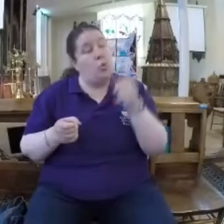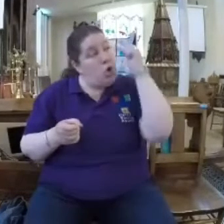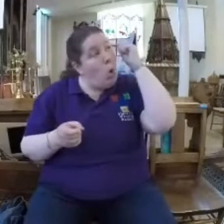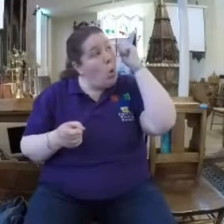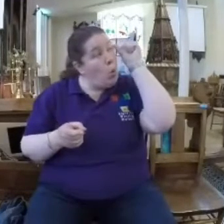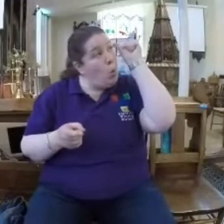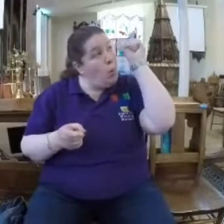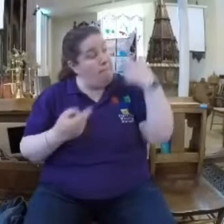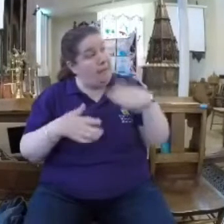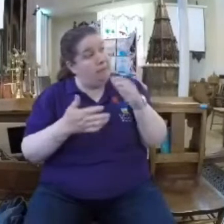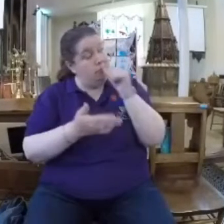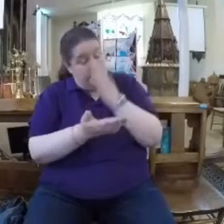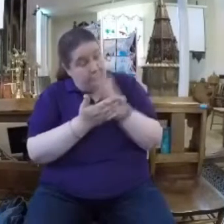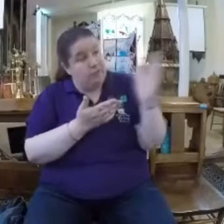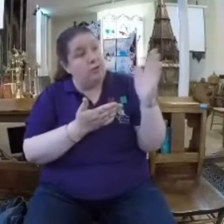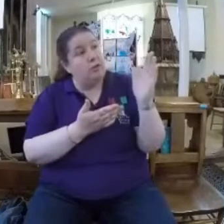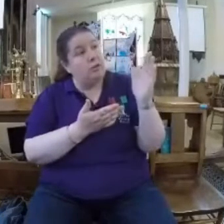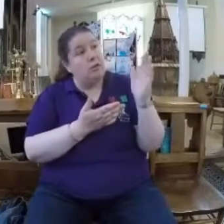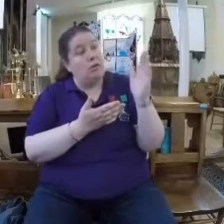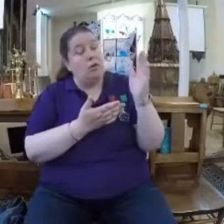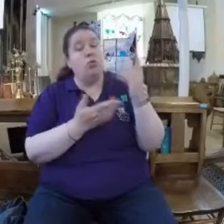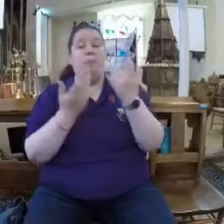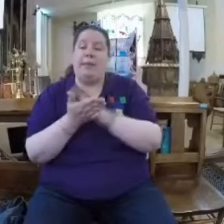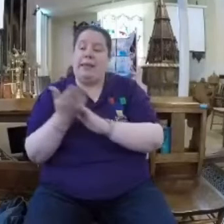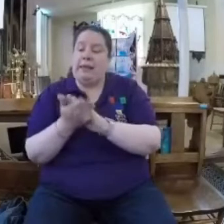forgiven. That's what it is to be a child of God.